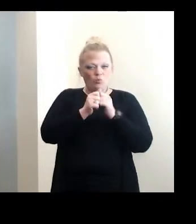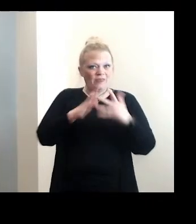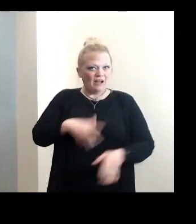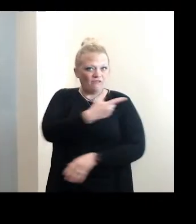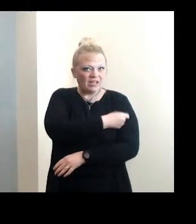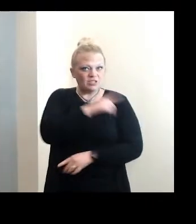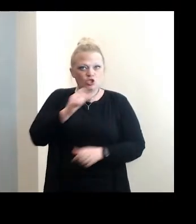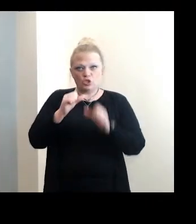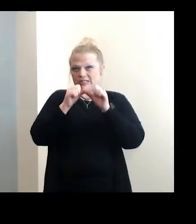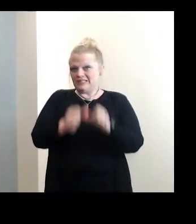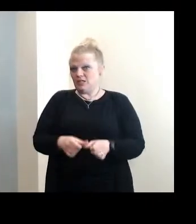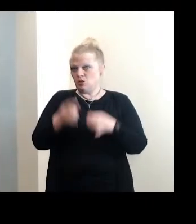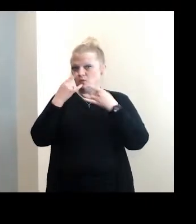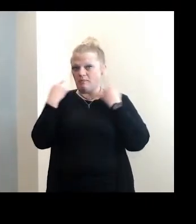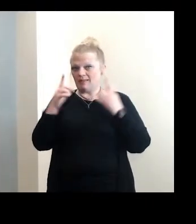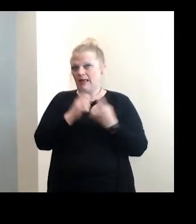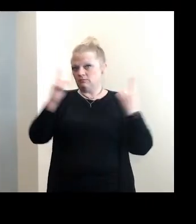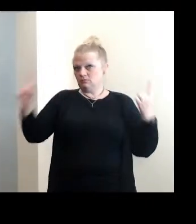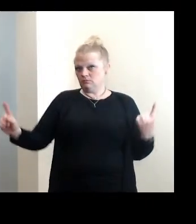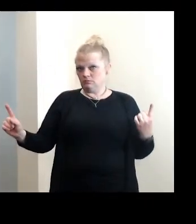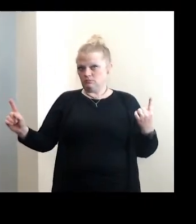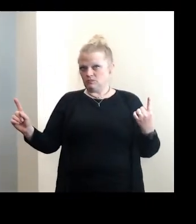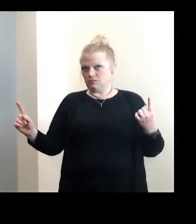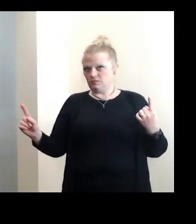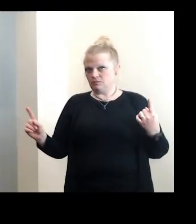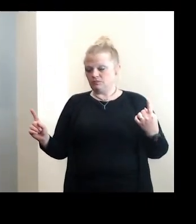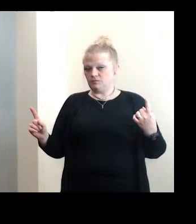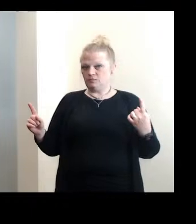continue wearing masks and socially distance.